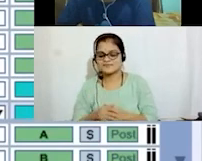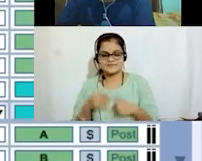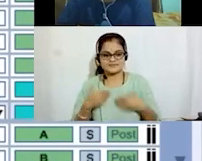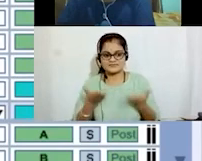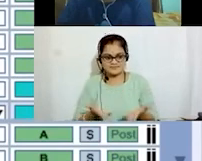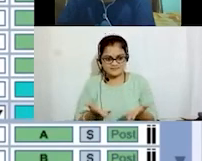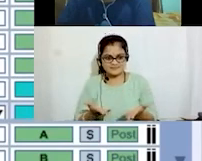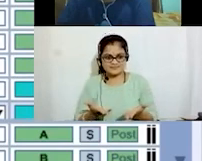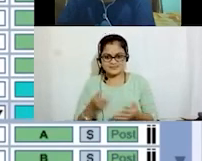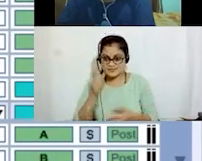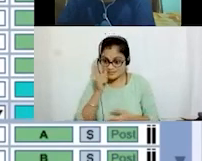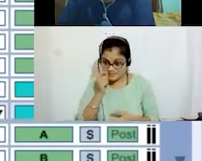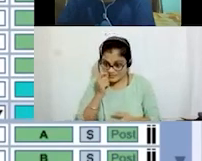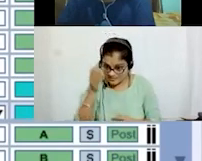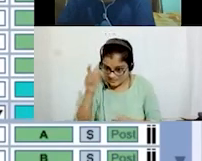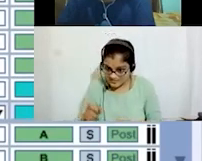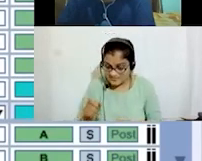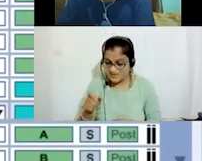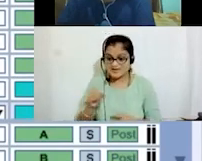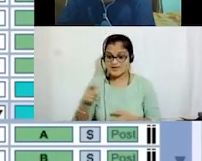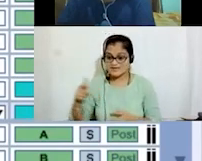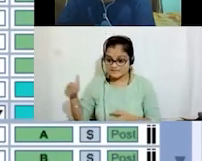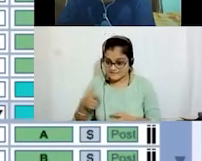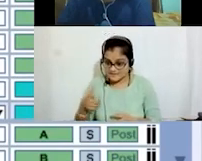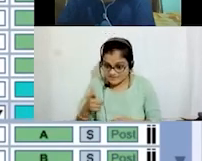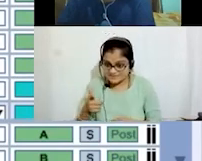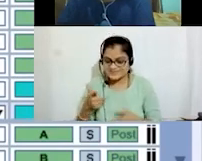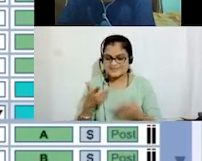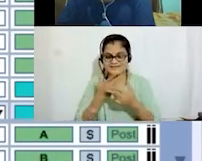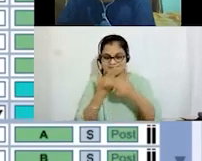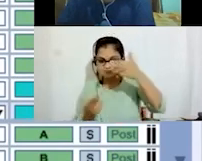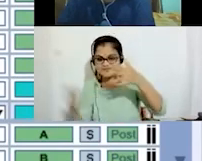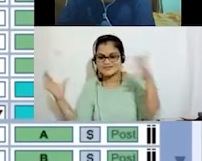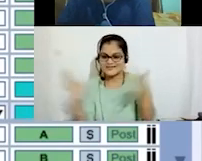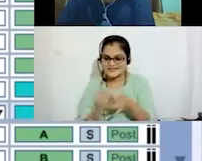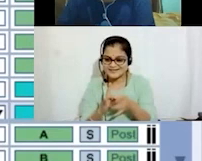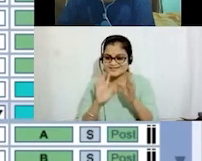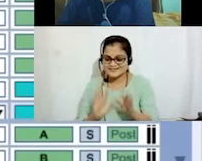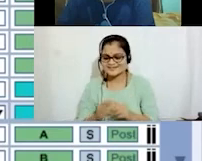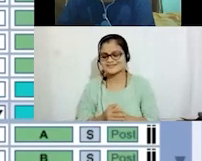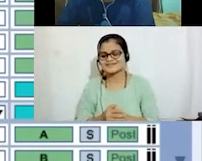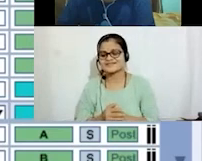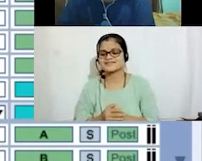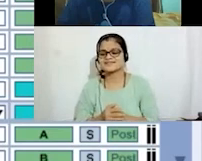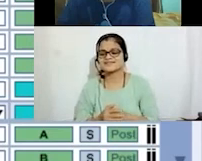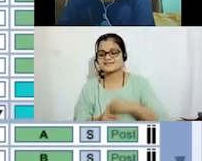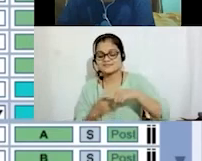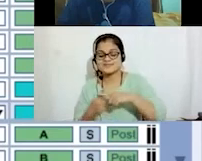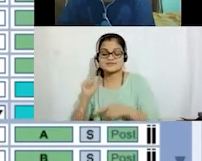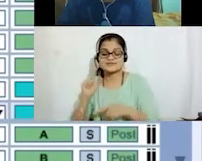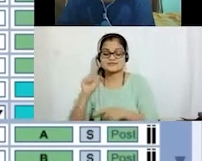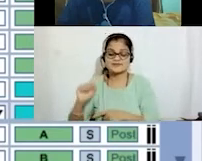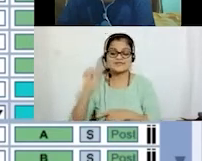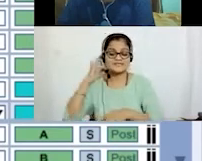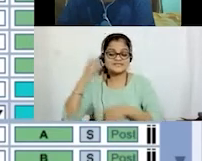this is what it meant. So now that you say what it means, it's all connected to that story, right? Of of your city and of now